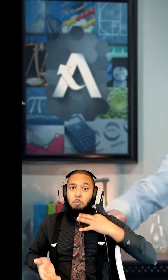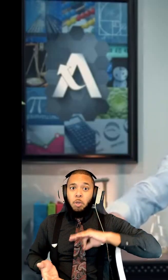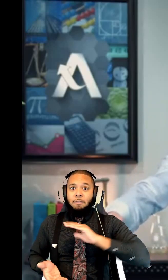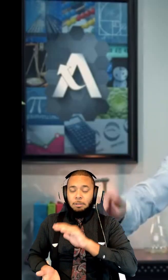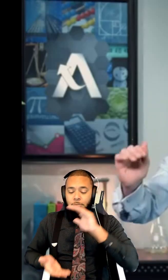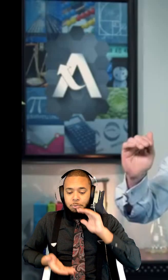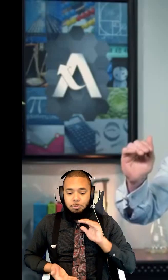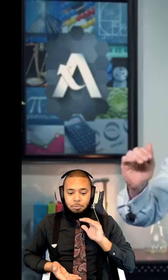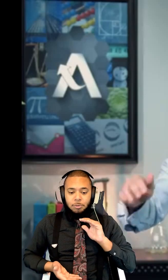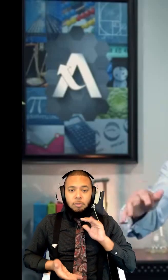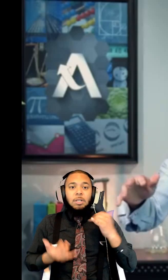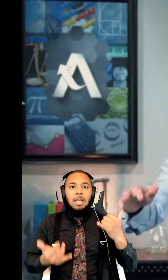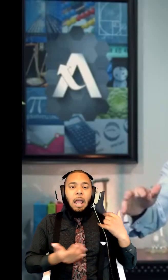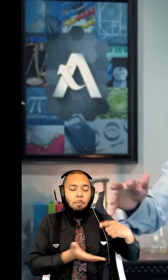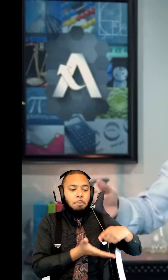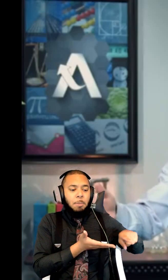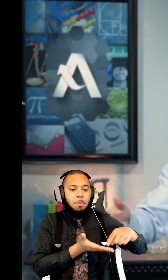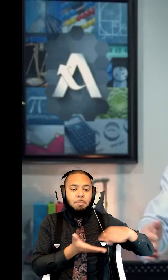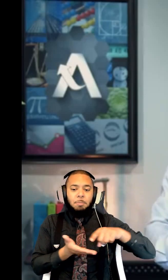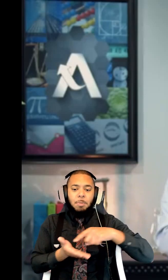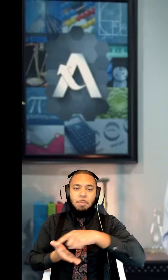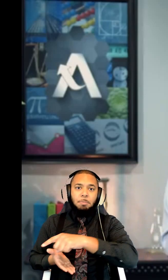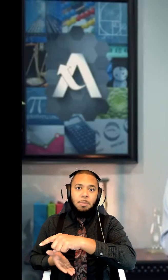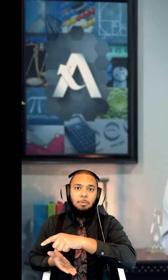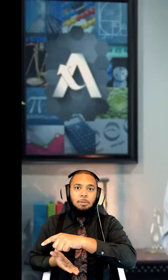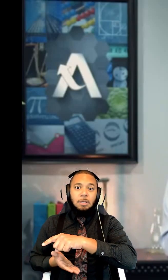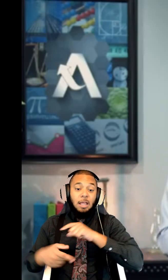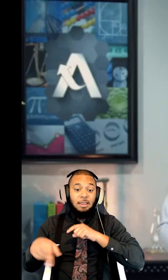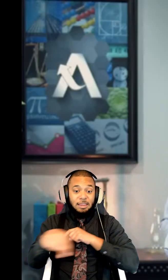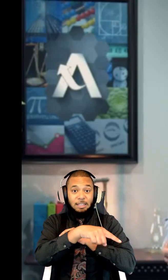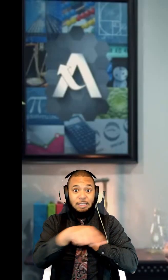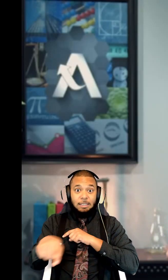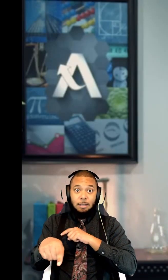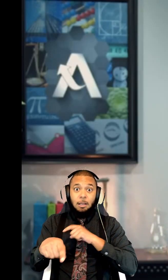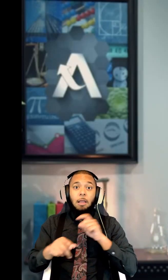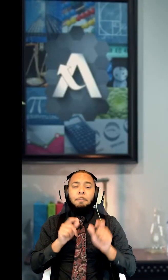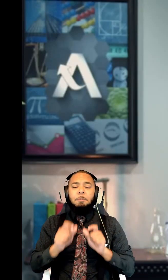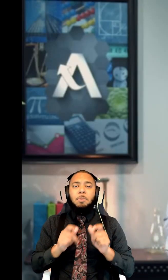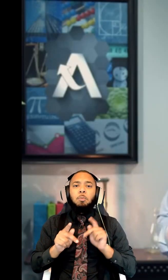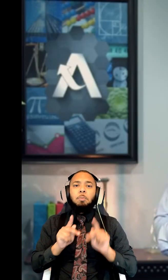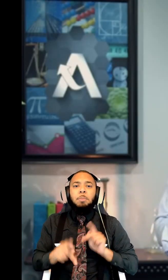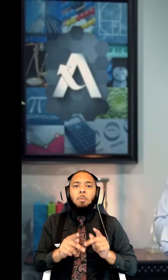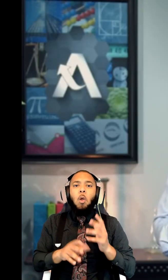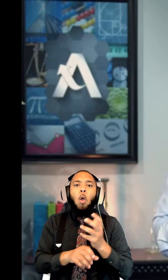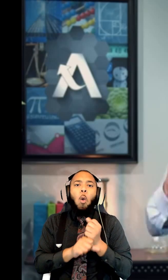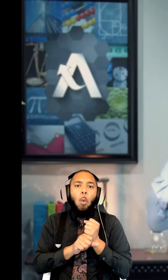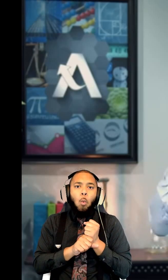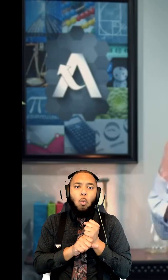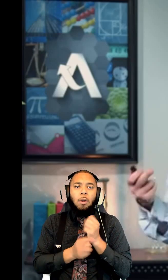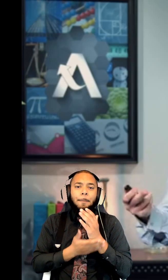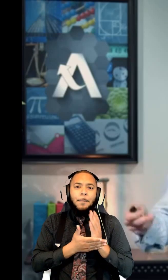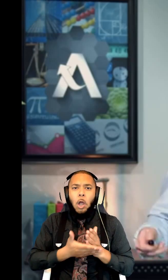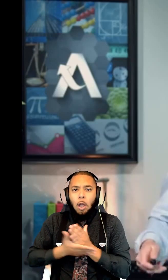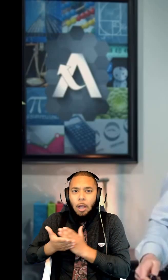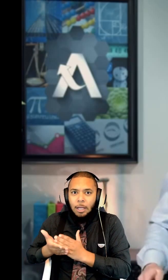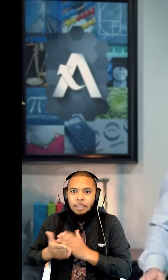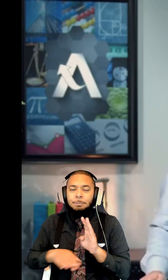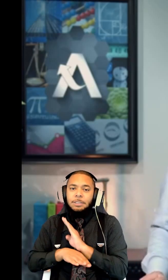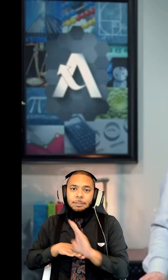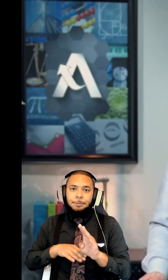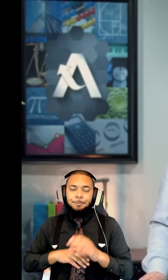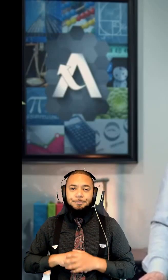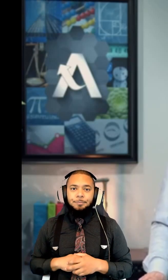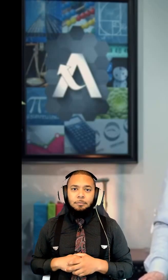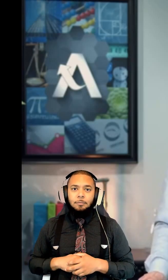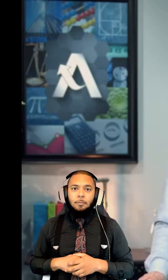those profits to the people who actually own the company. And if you own stock, you're an owner, you get to participate in that